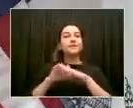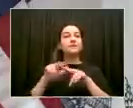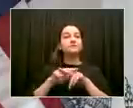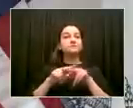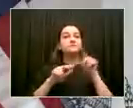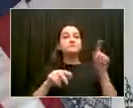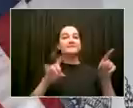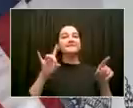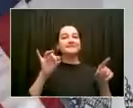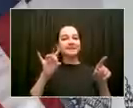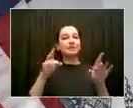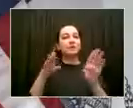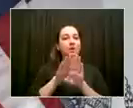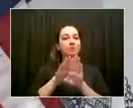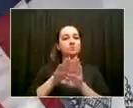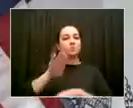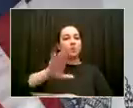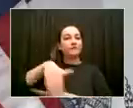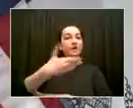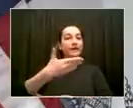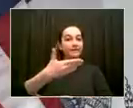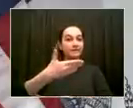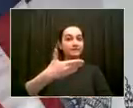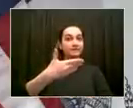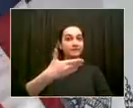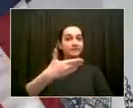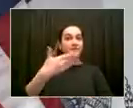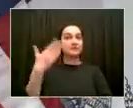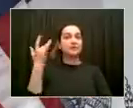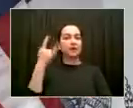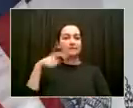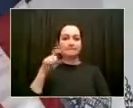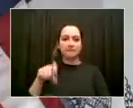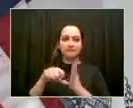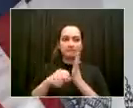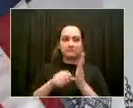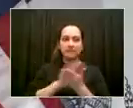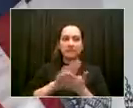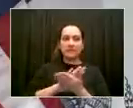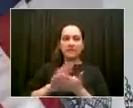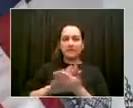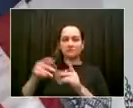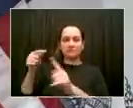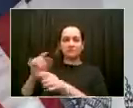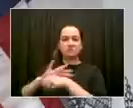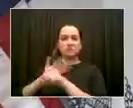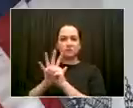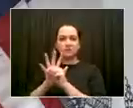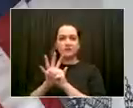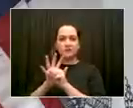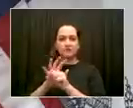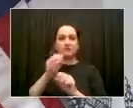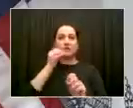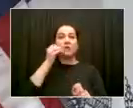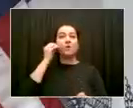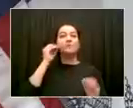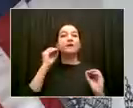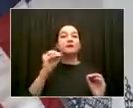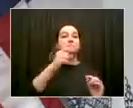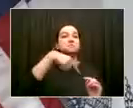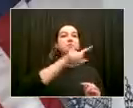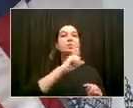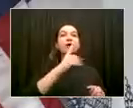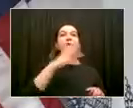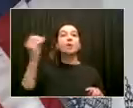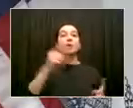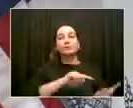havens, stayed in safe havens, got help, did not go back to the street. Daily News did a really important